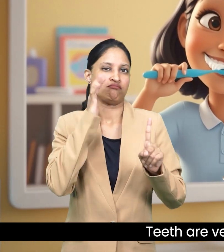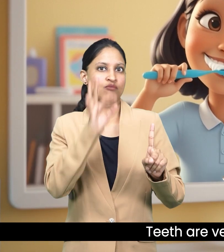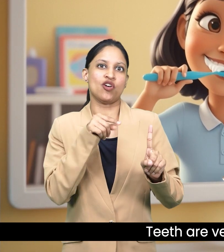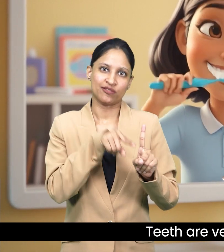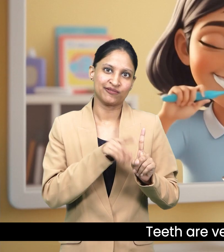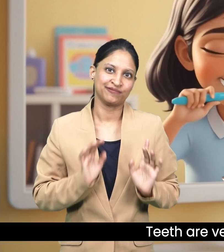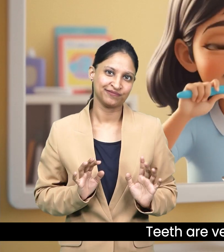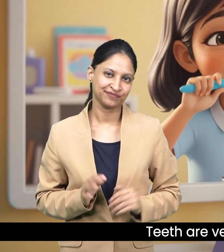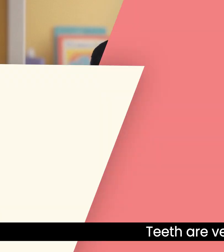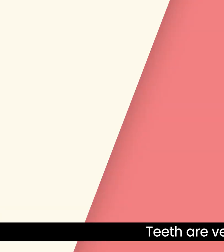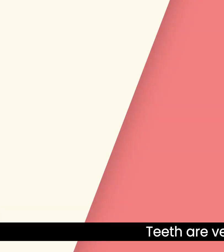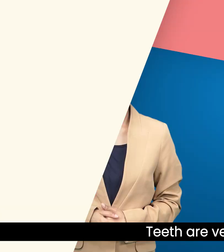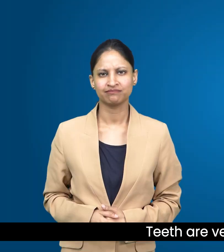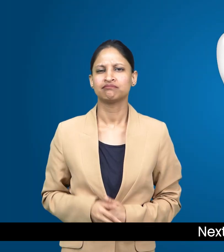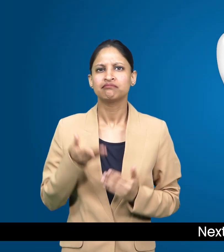to us.